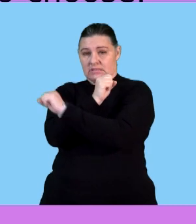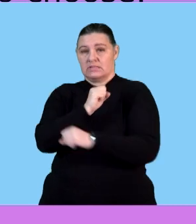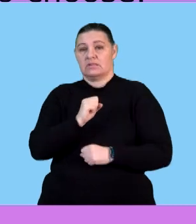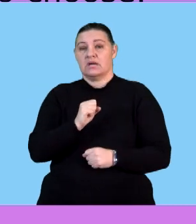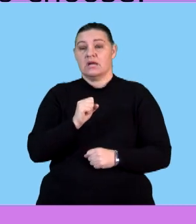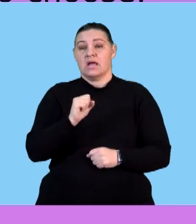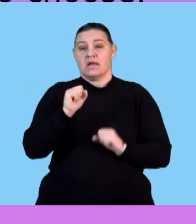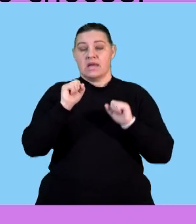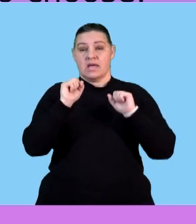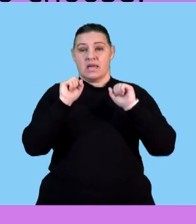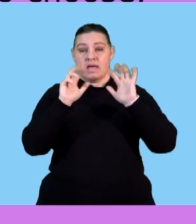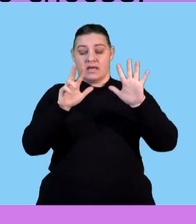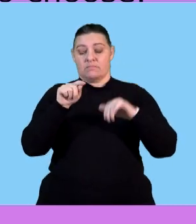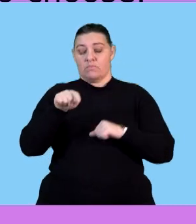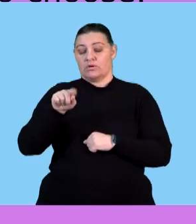the interest rate,